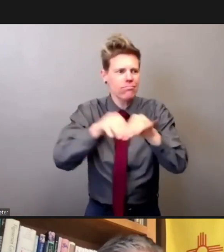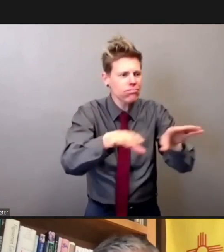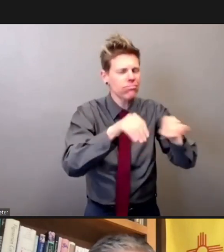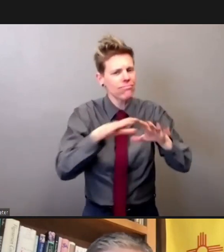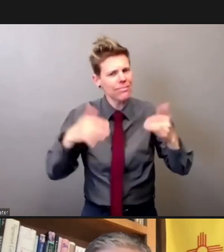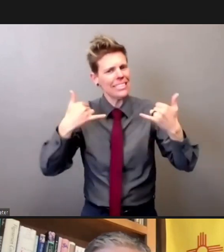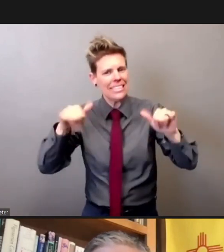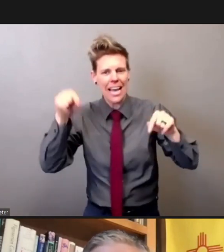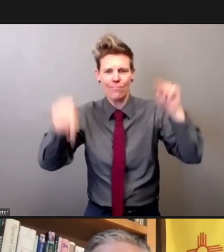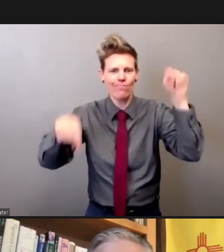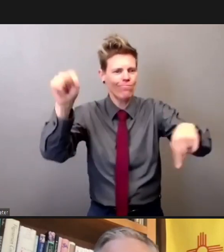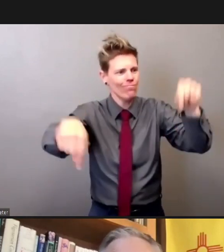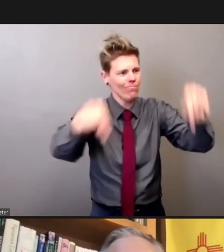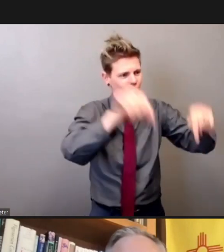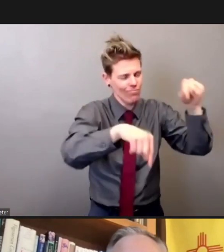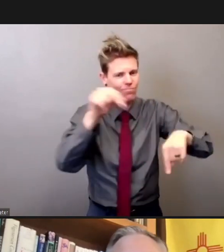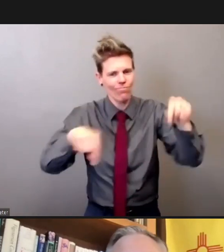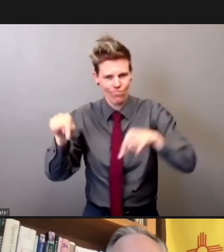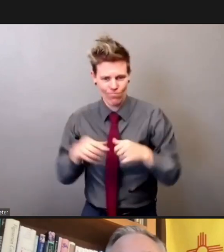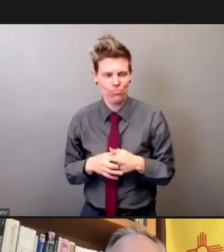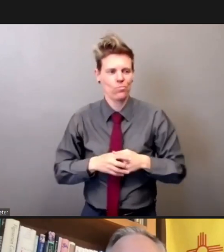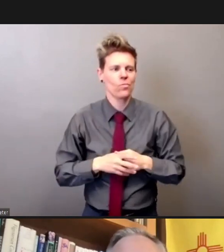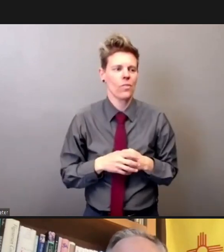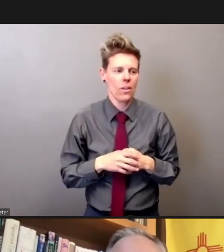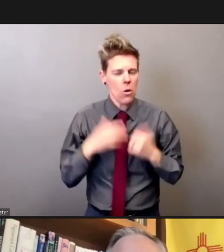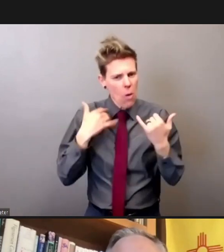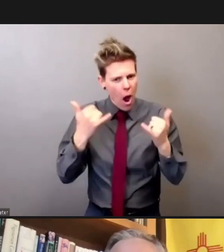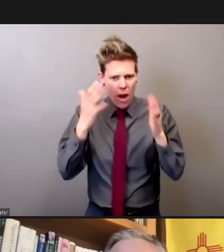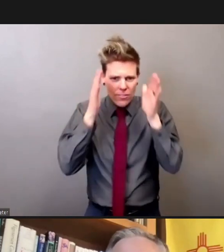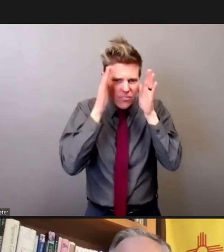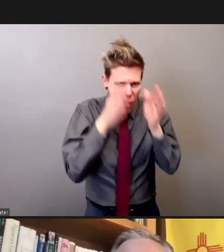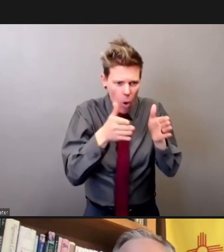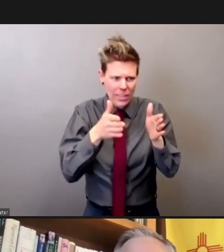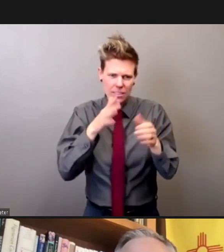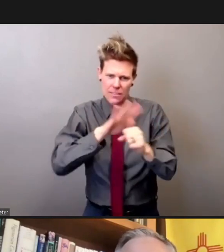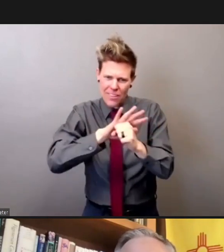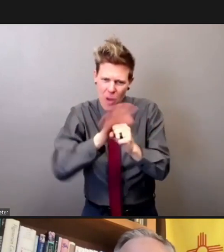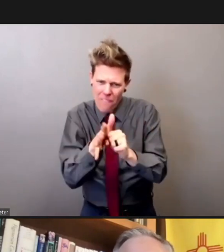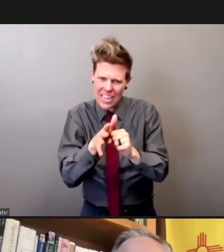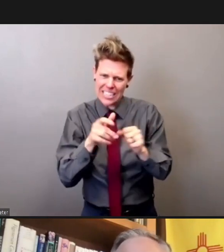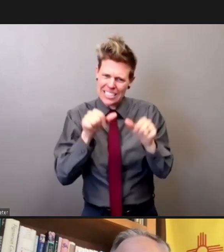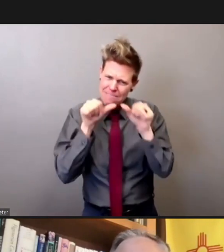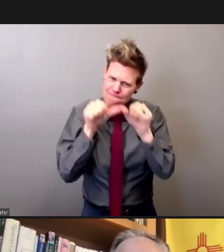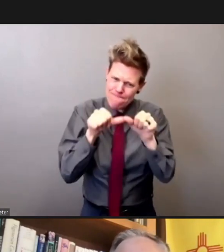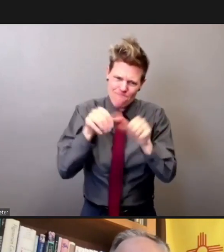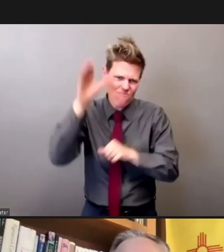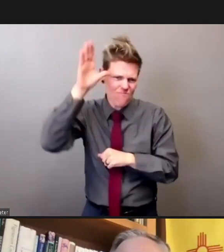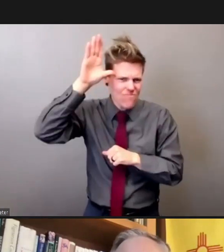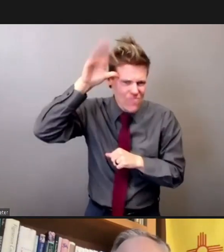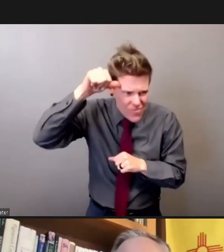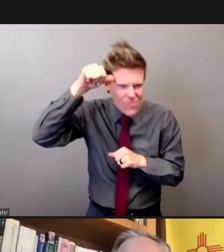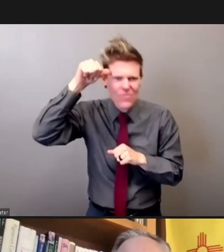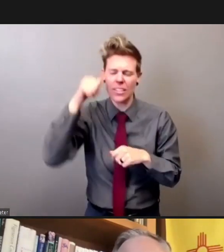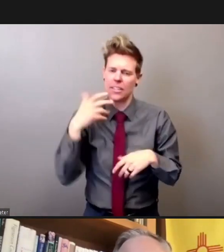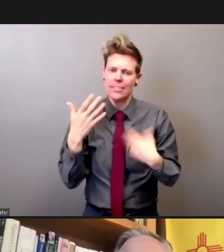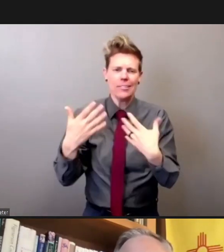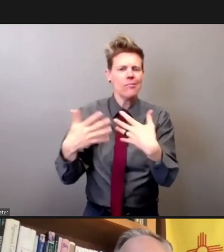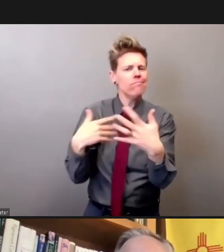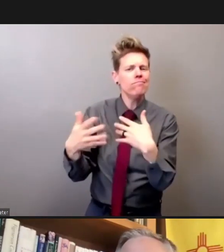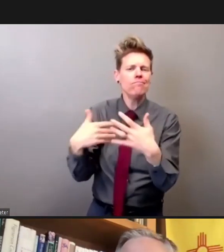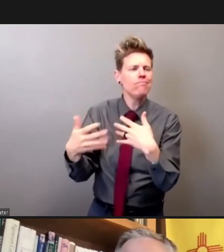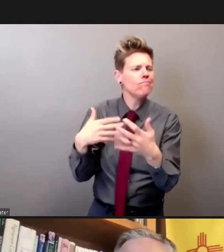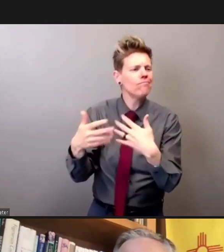which will require our attention and vigilance, regardless of that outlook and the